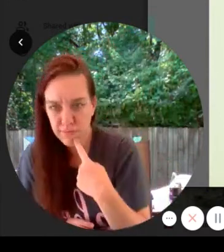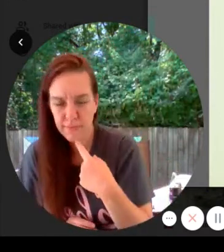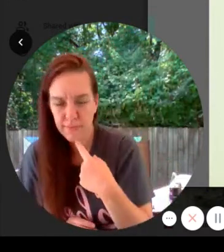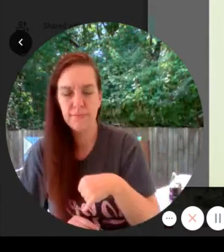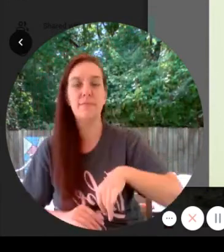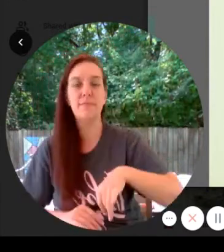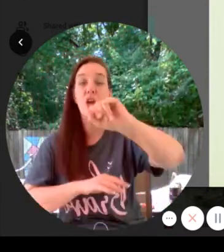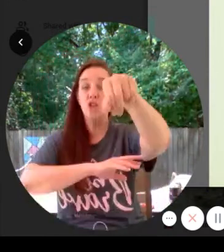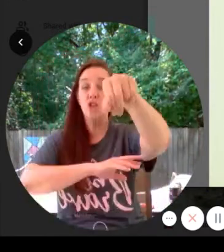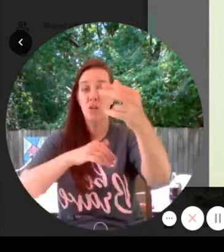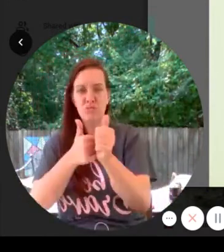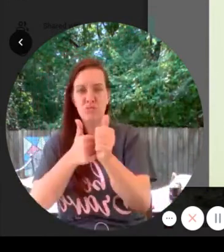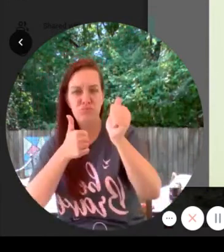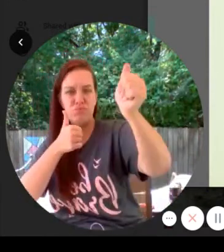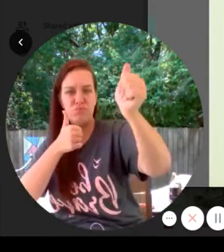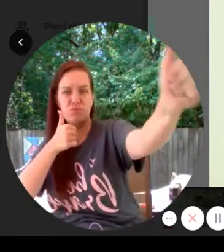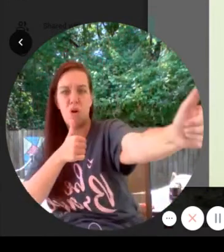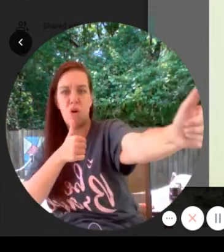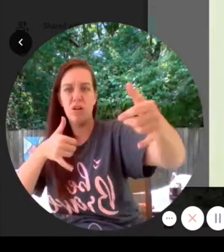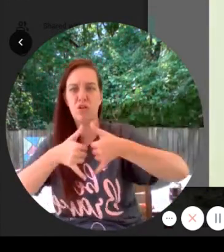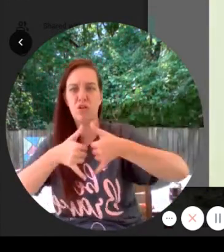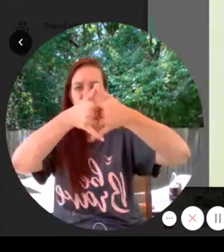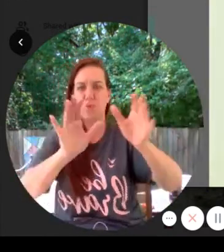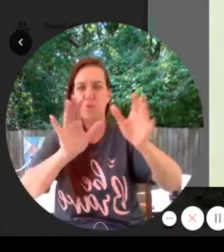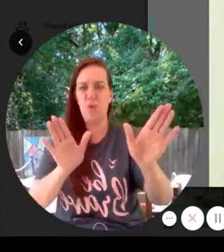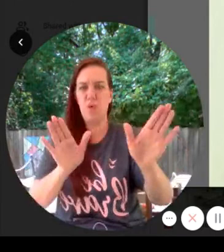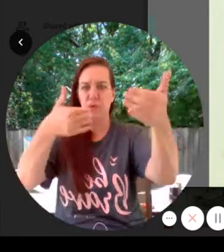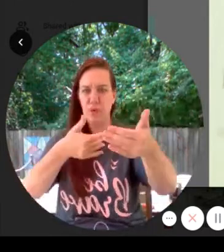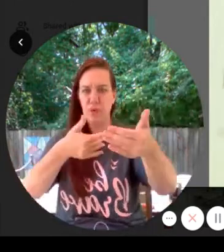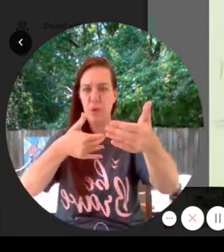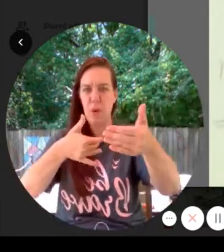Josh crossed the trophy room's carpet.